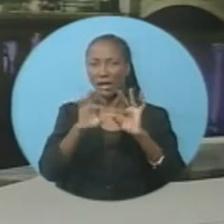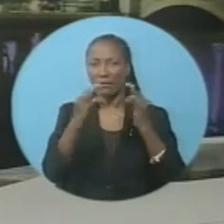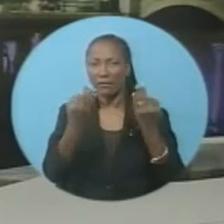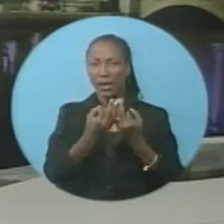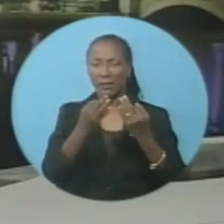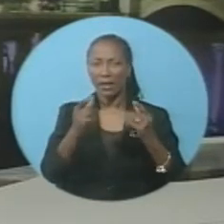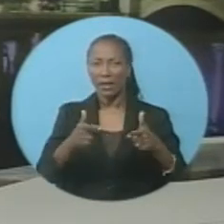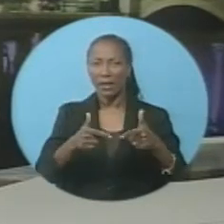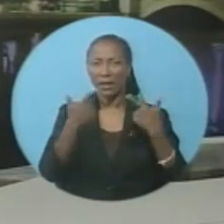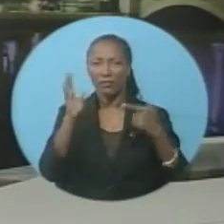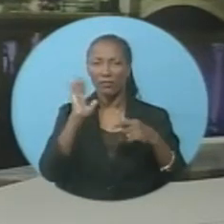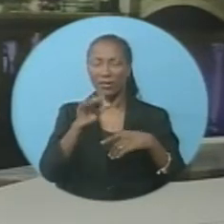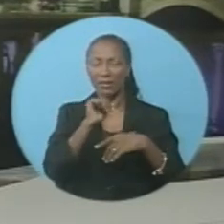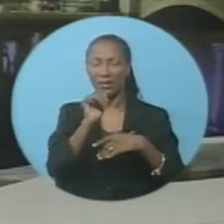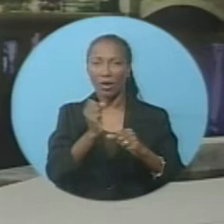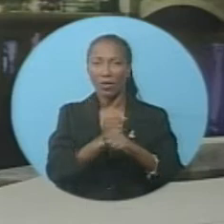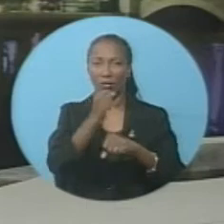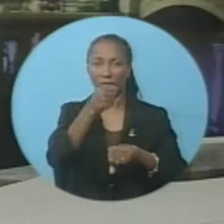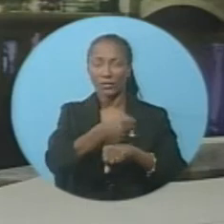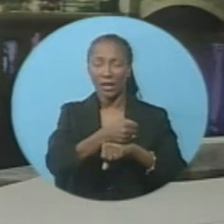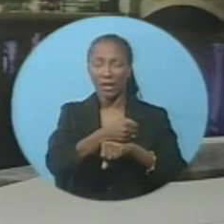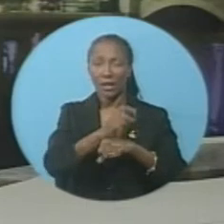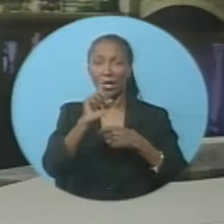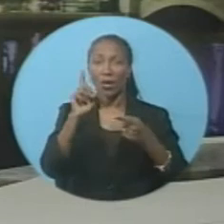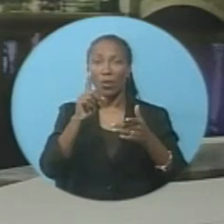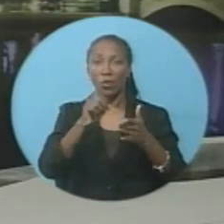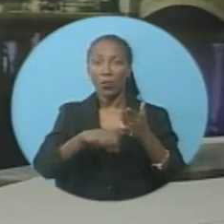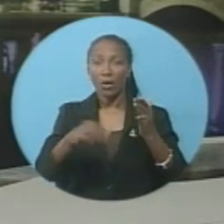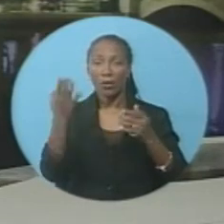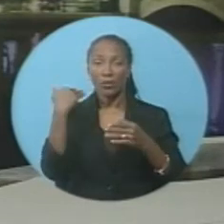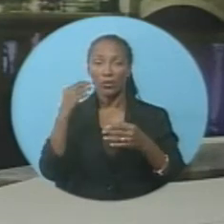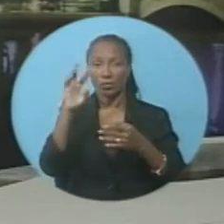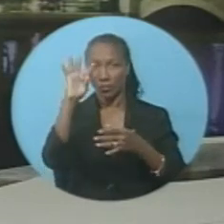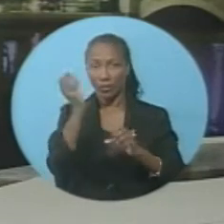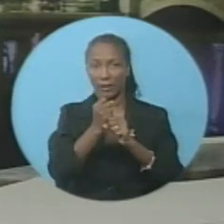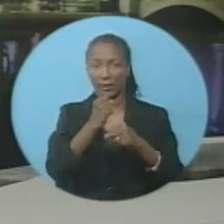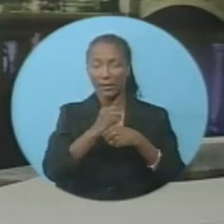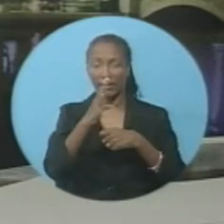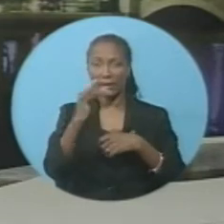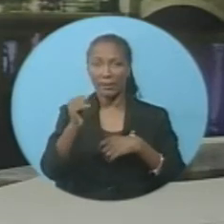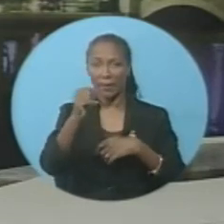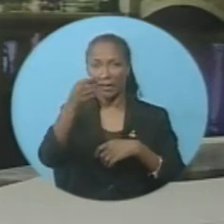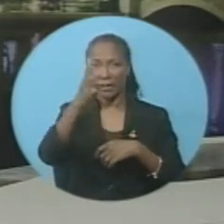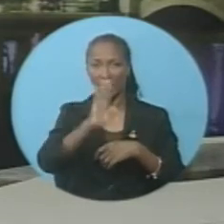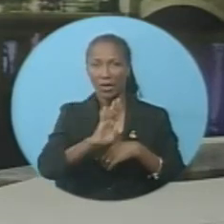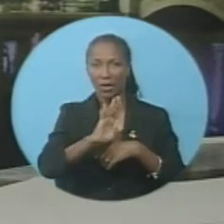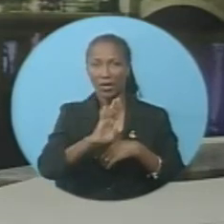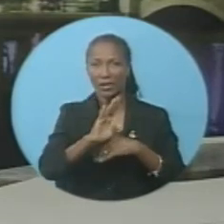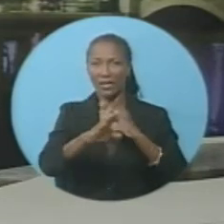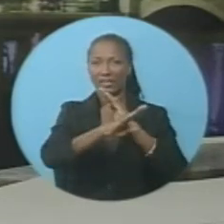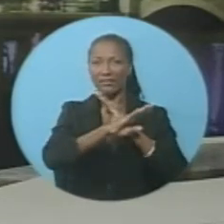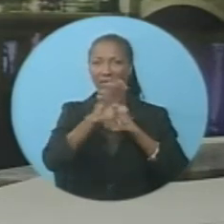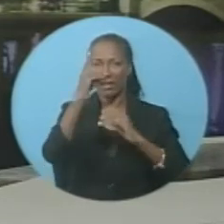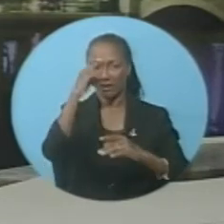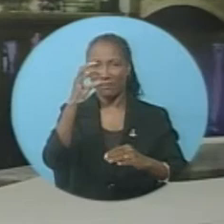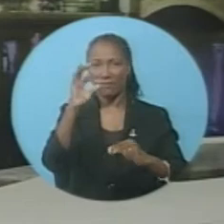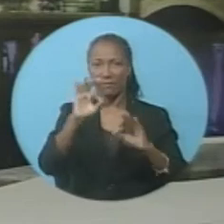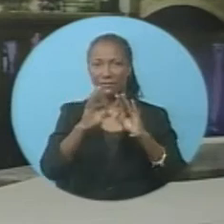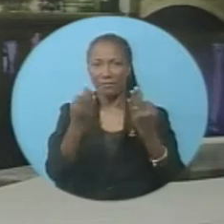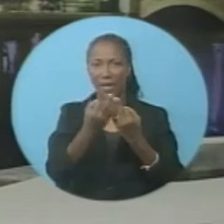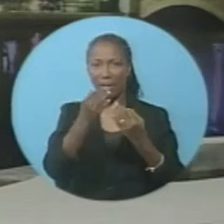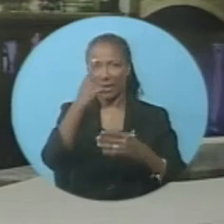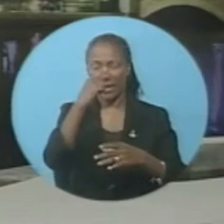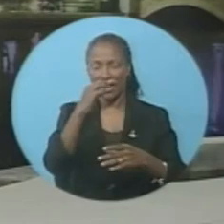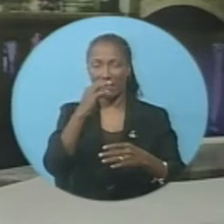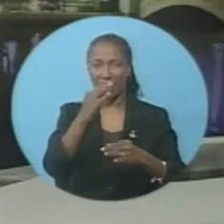by God. This, as several church leaders made their positions known during a rally held under the theme Defending Family, Faith and Freedom, as